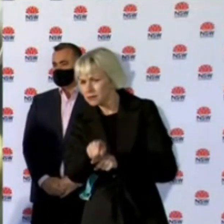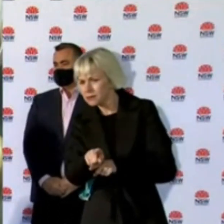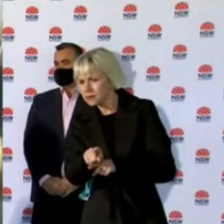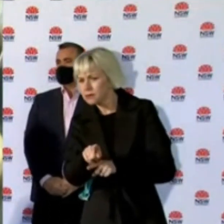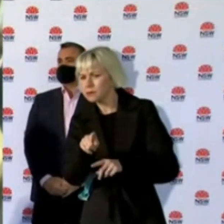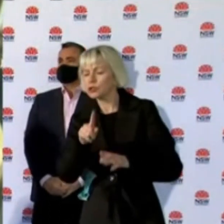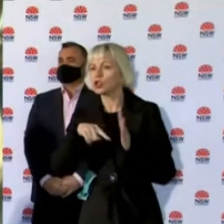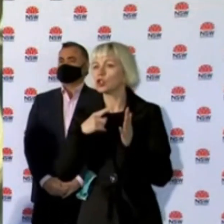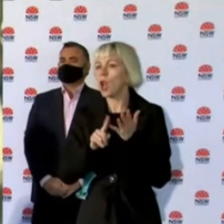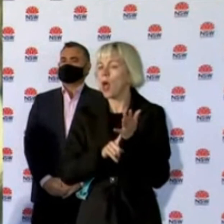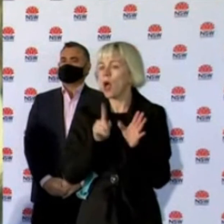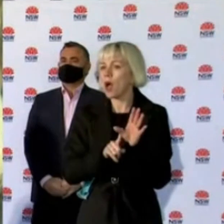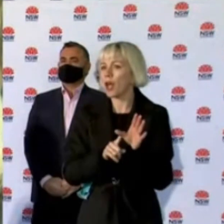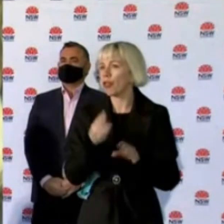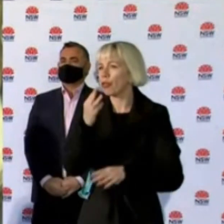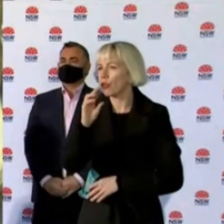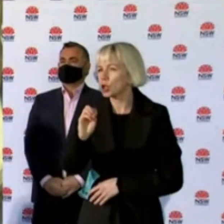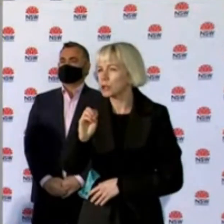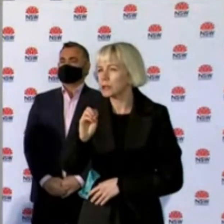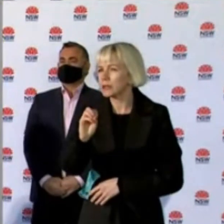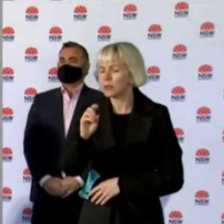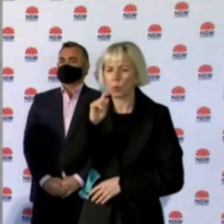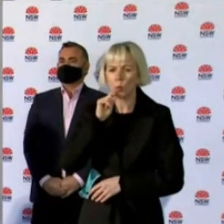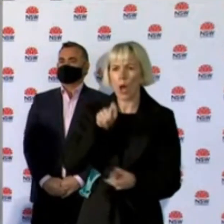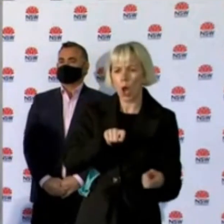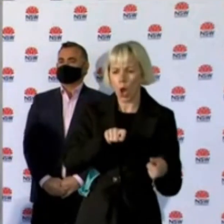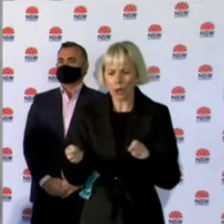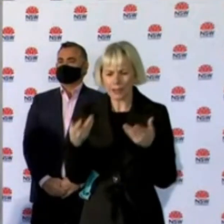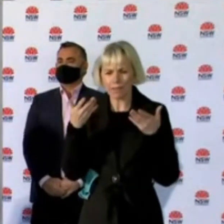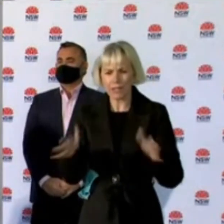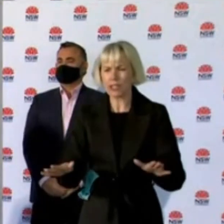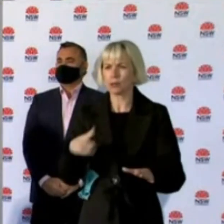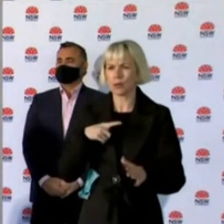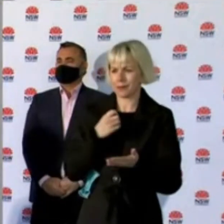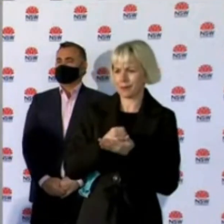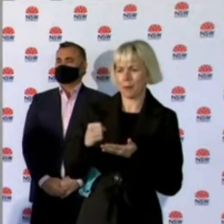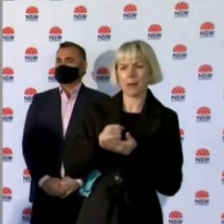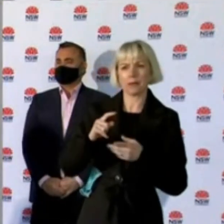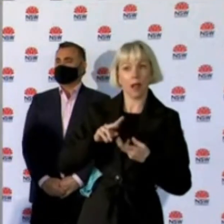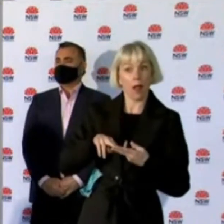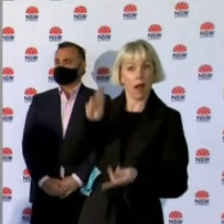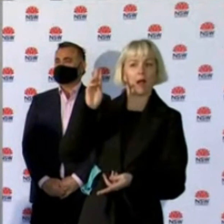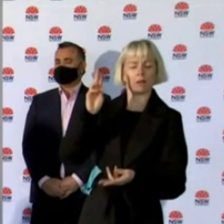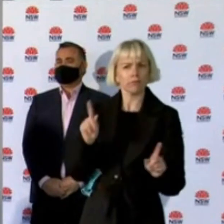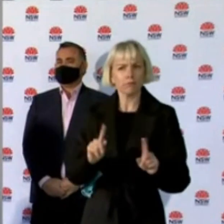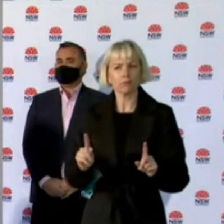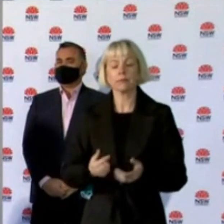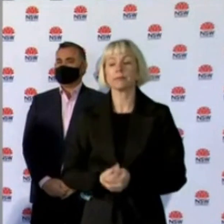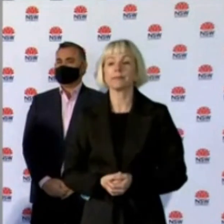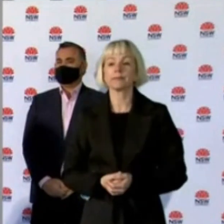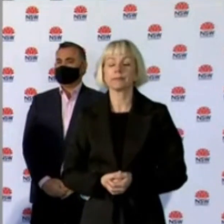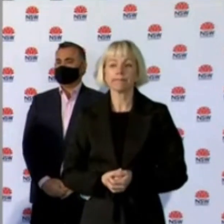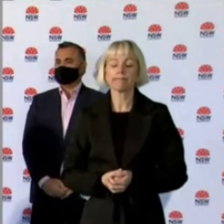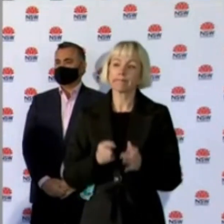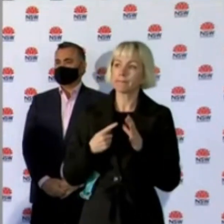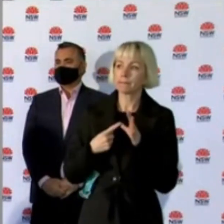this. That's not looking likely, is it? Oh, look, I can't comment on that yet, but I will say this. We're looking at all the opportunities we can to ease the burden